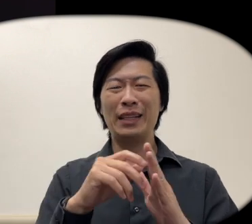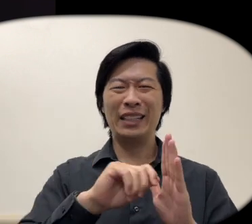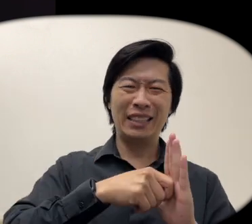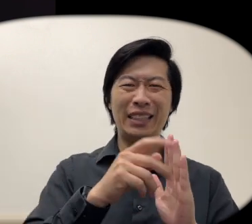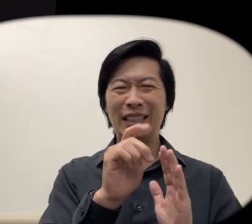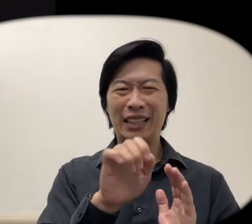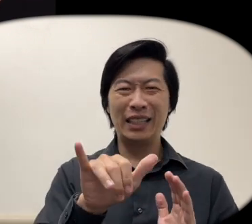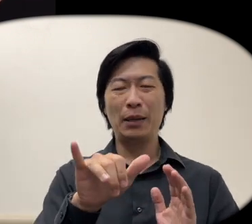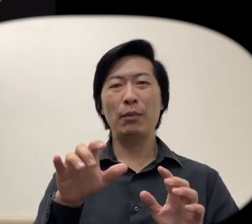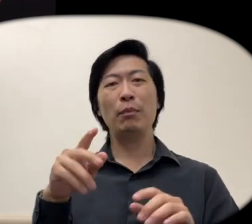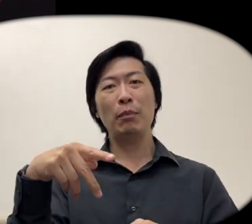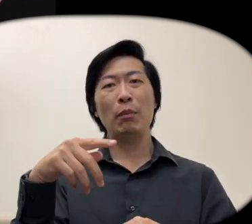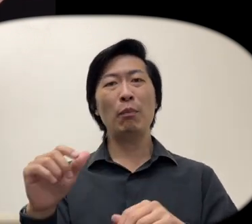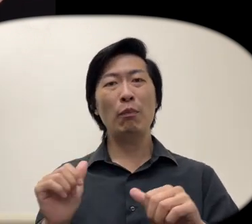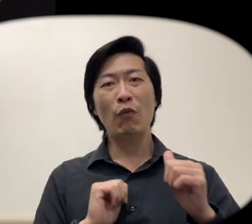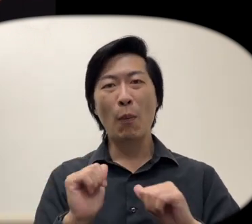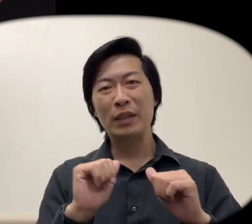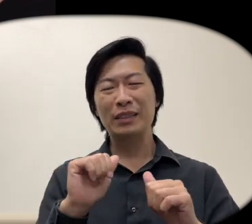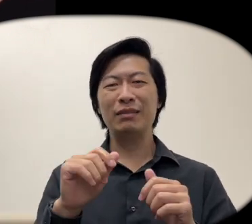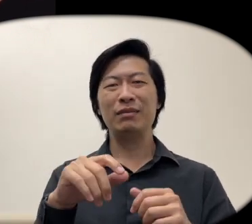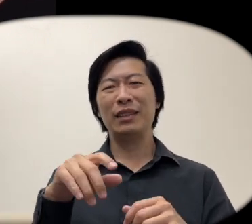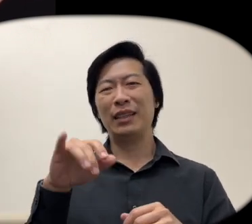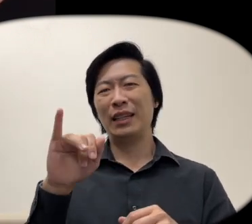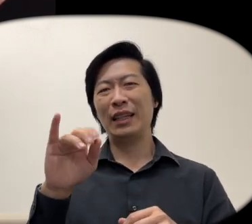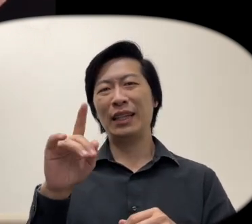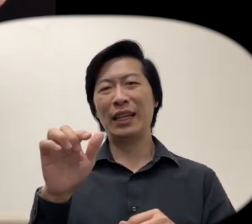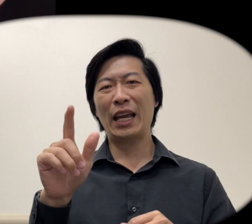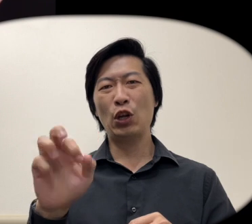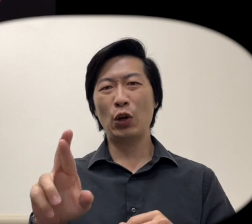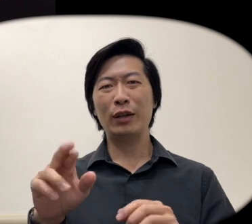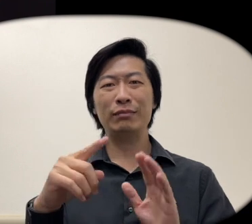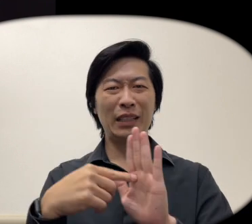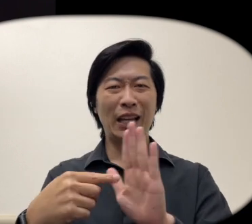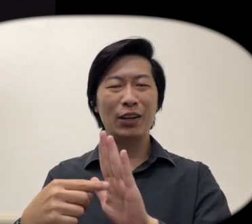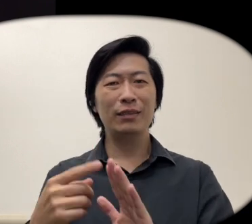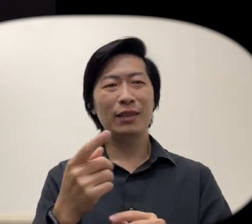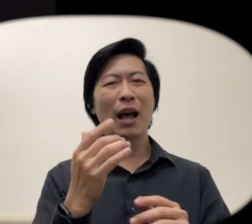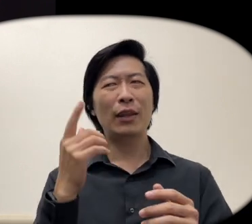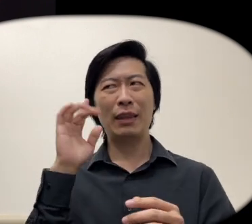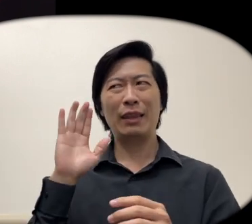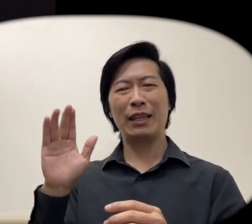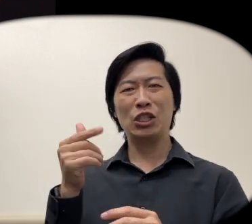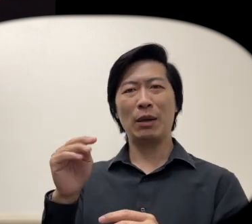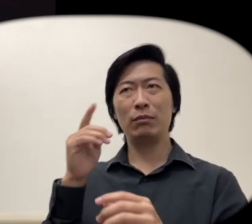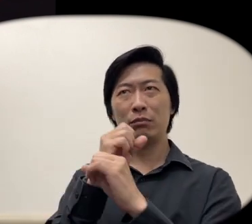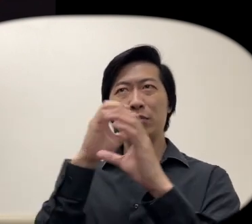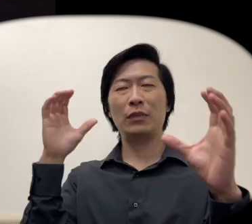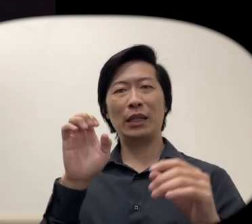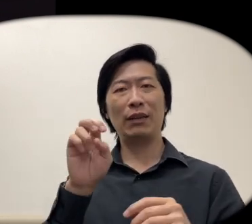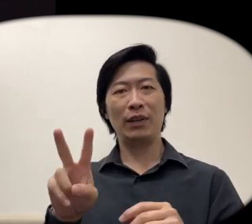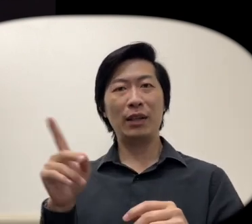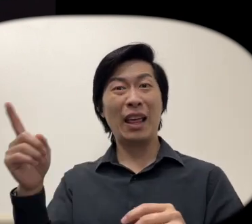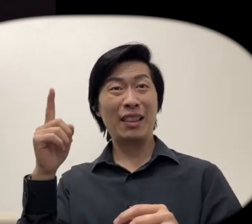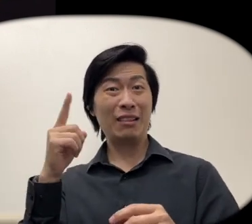Indicator, but really the big thing that I want you to focus on is how they're thinking about electric vehicles. So GM says that they think they can get